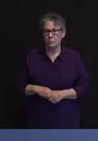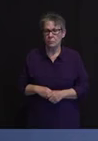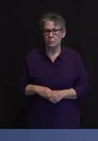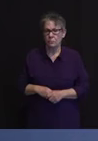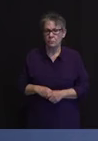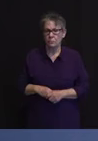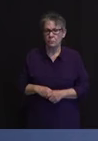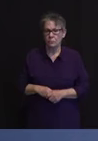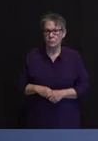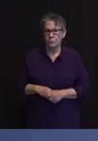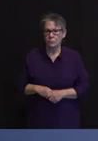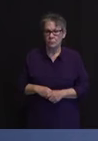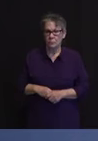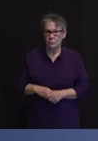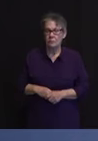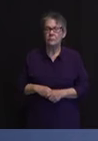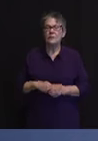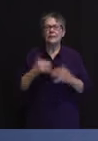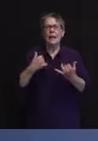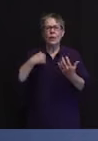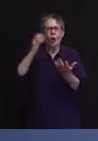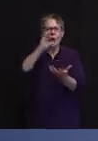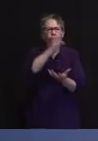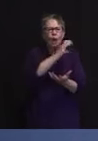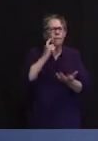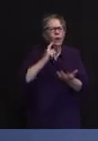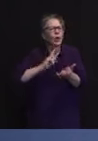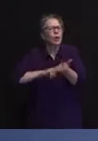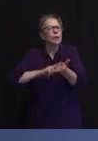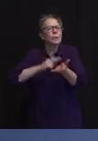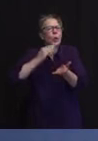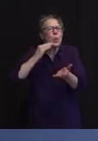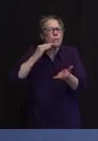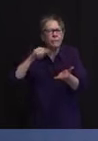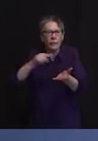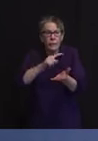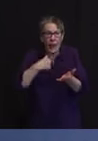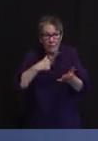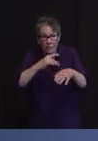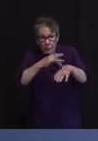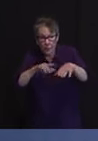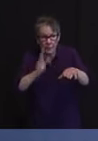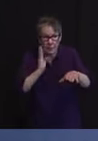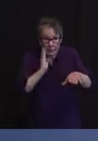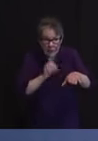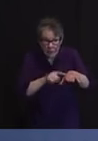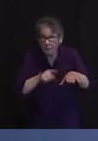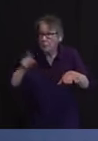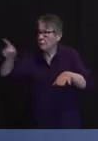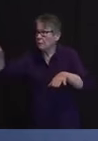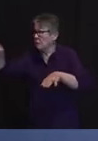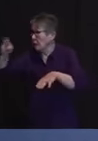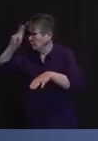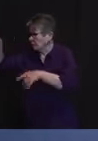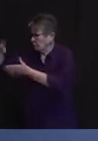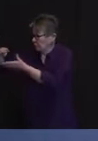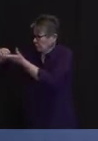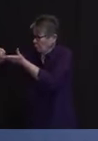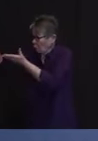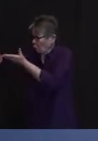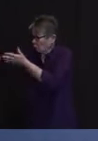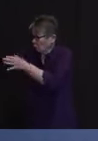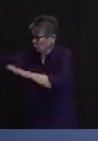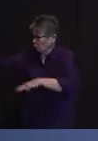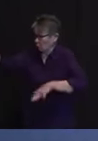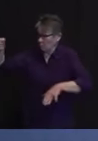back until the spread in the nursing homes slows down, and until they can